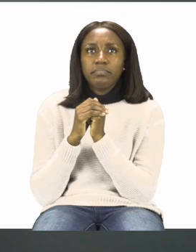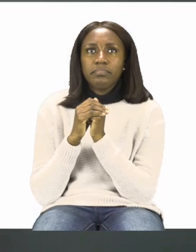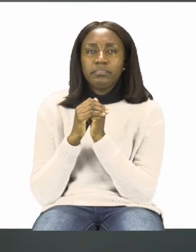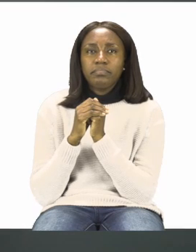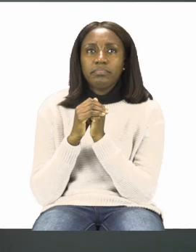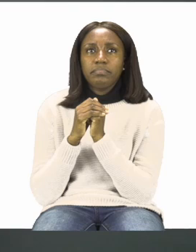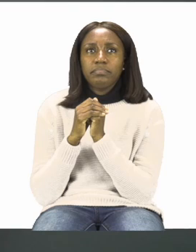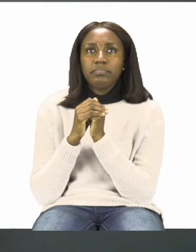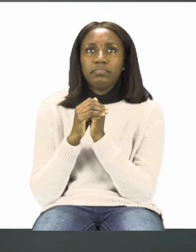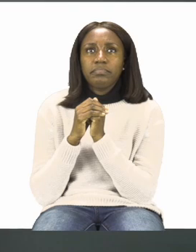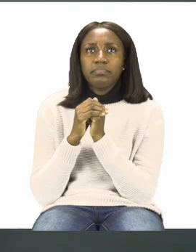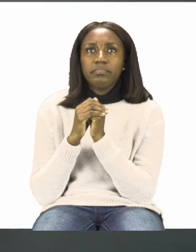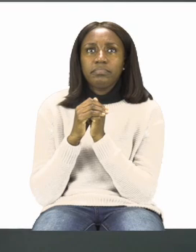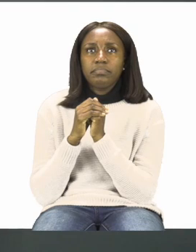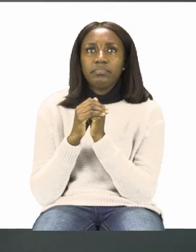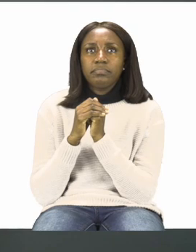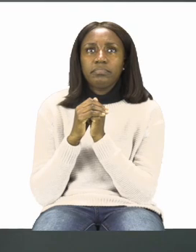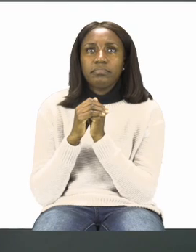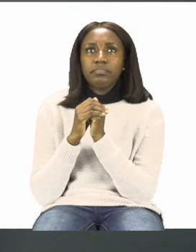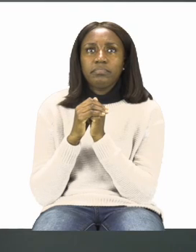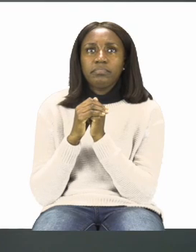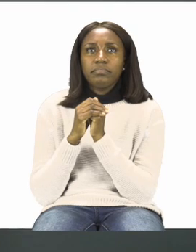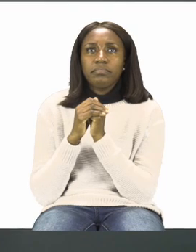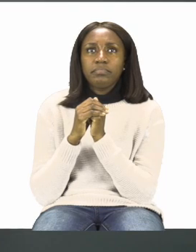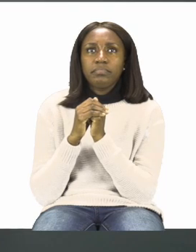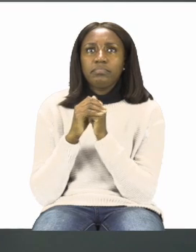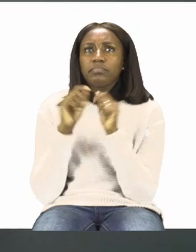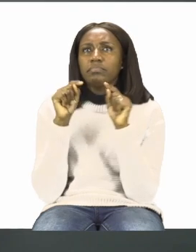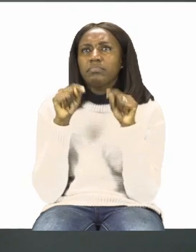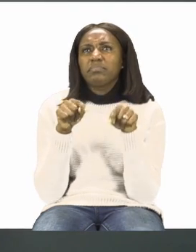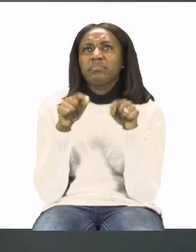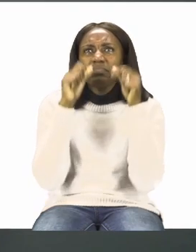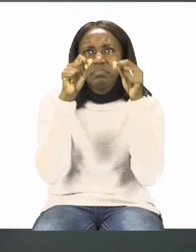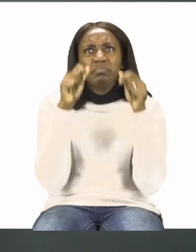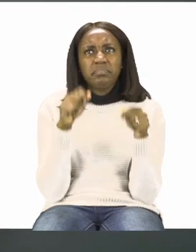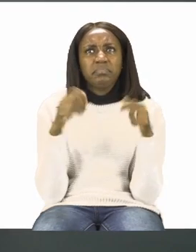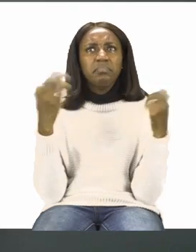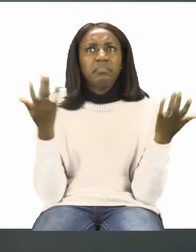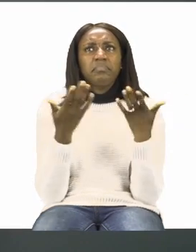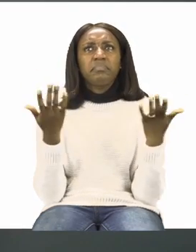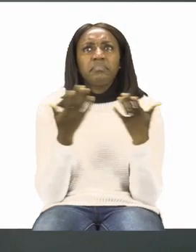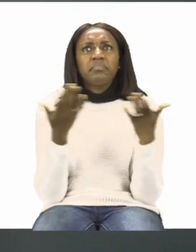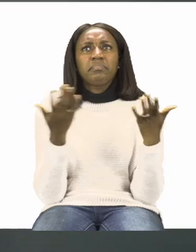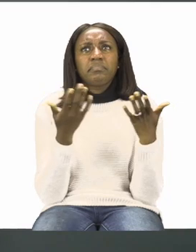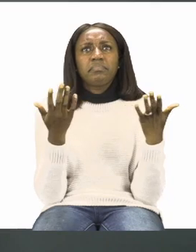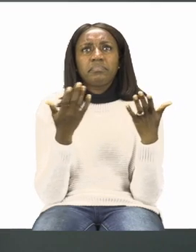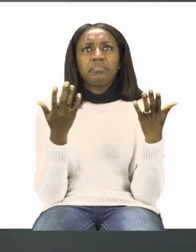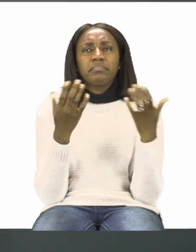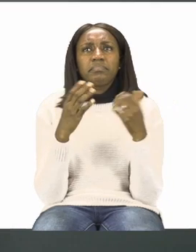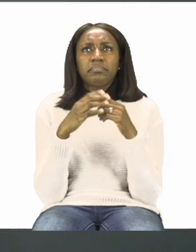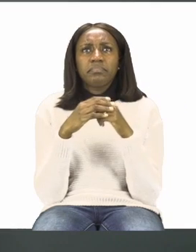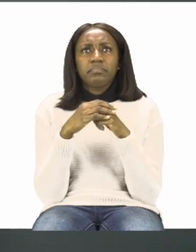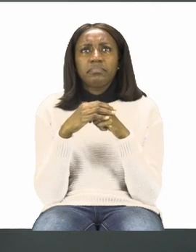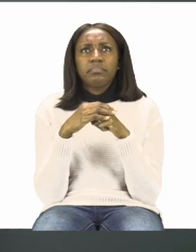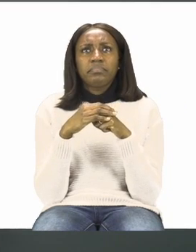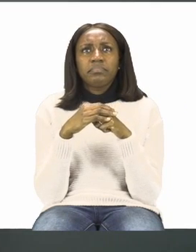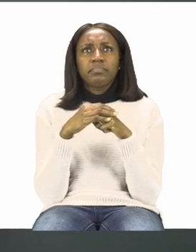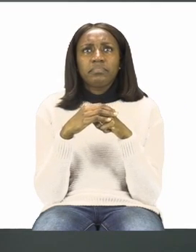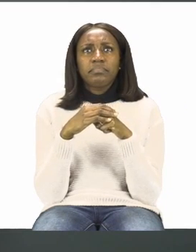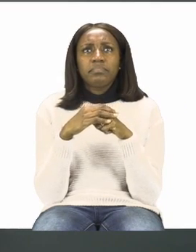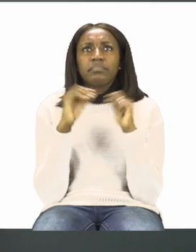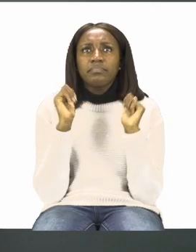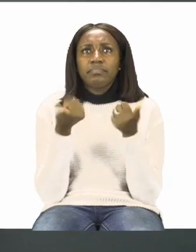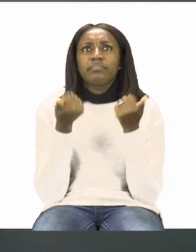want you to tell me, where are we going to paste picture number 1?